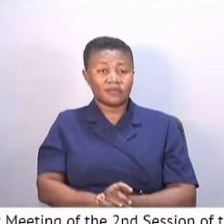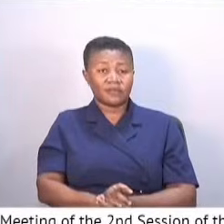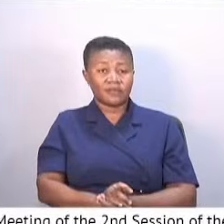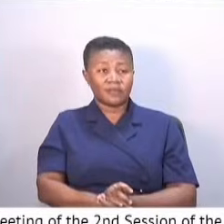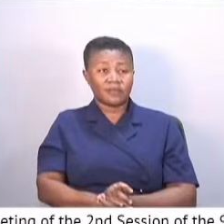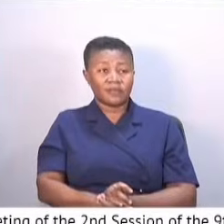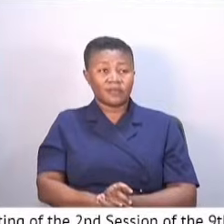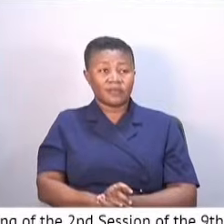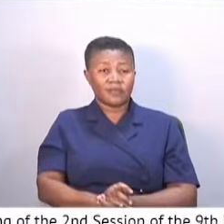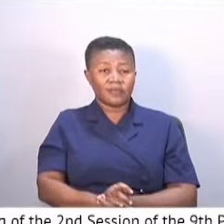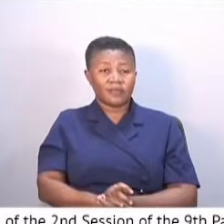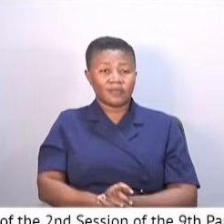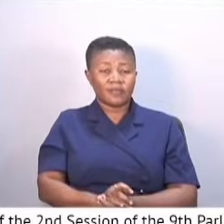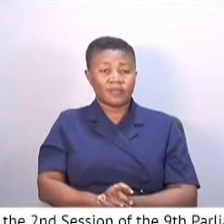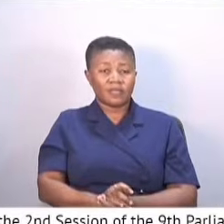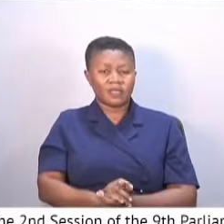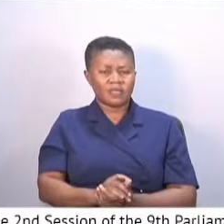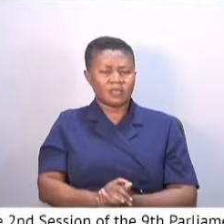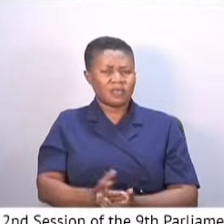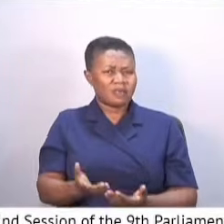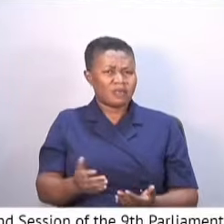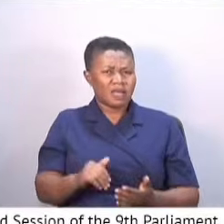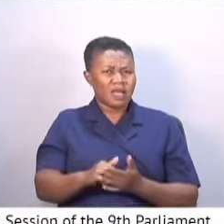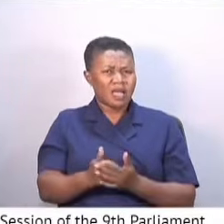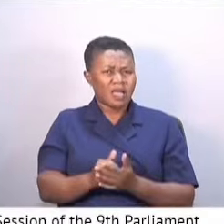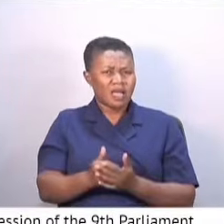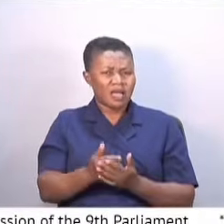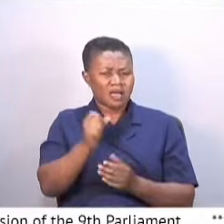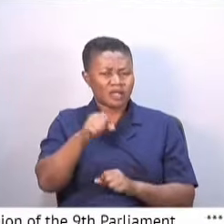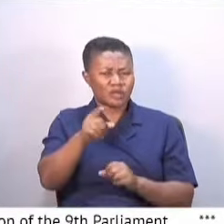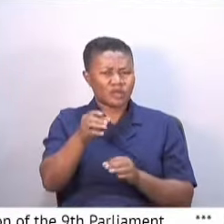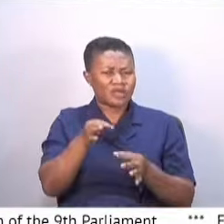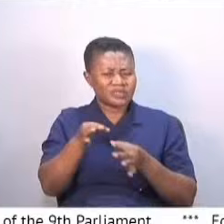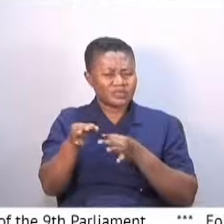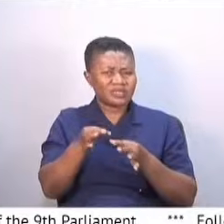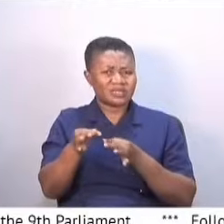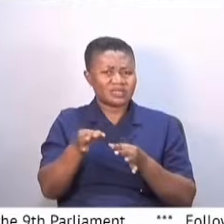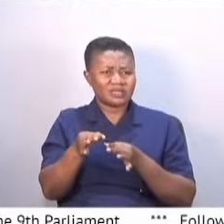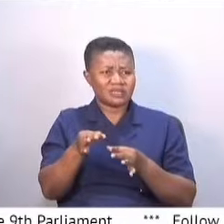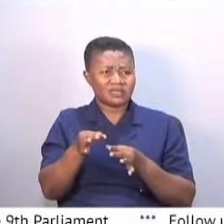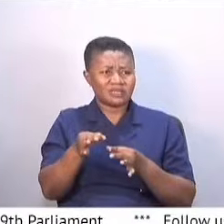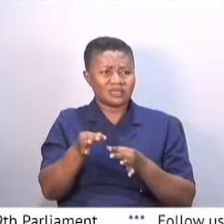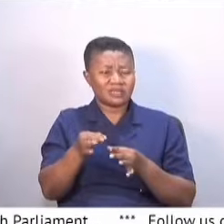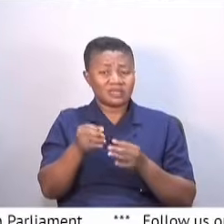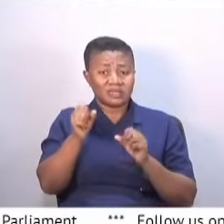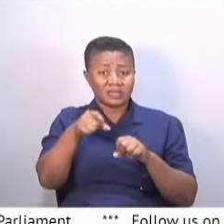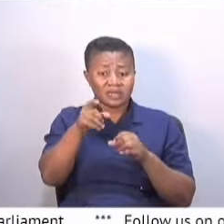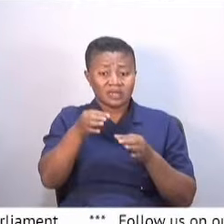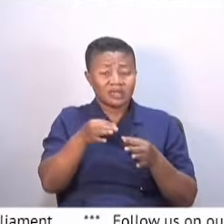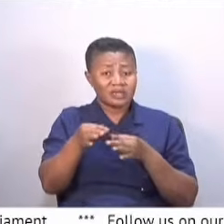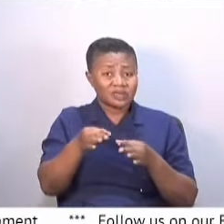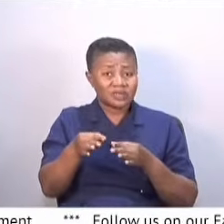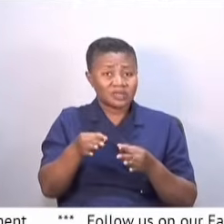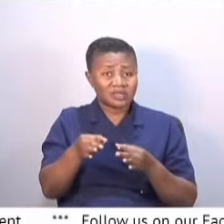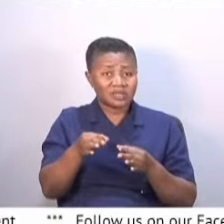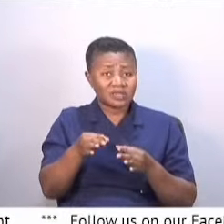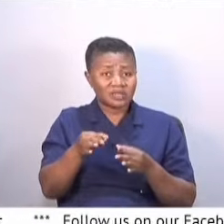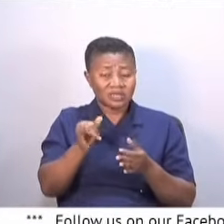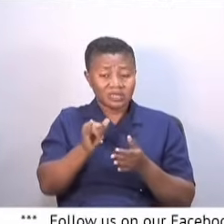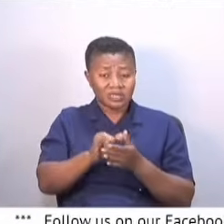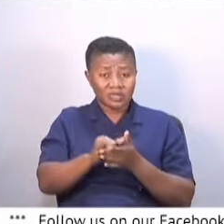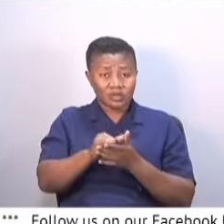Mr. Speaker, how on earth can you explain? How on earth can you explain, Mr. Speaker, that